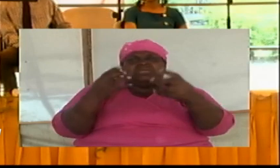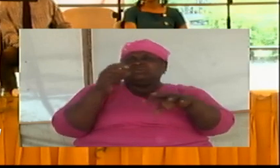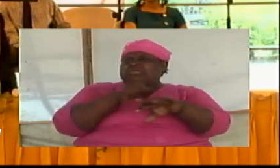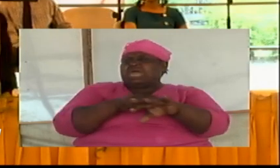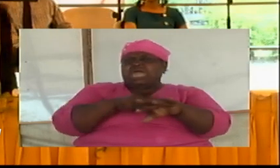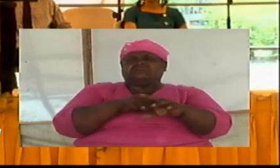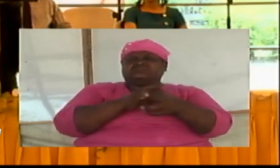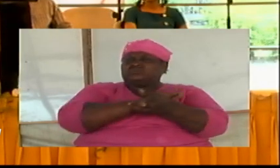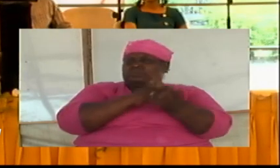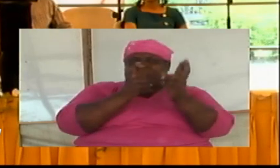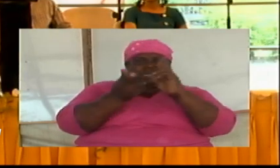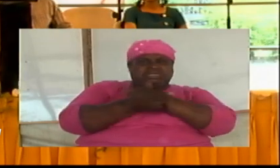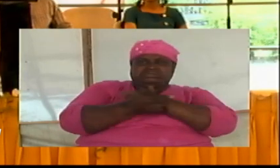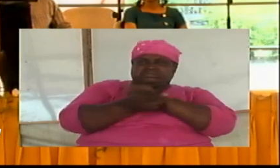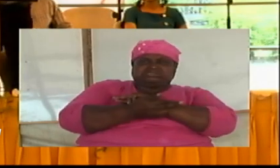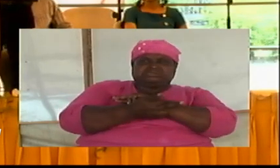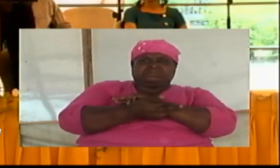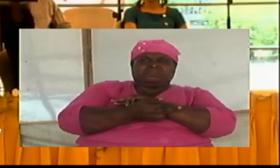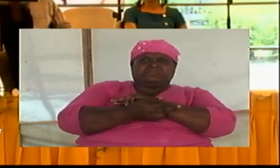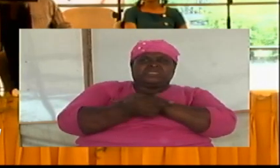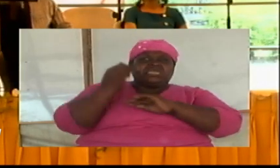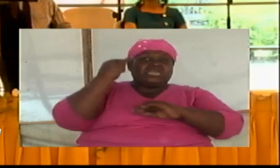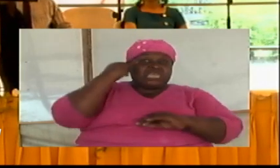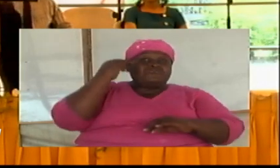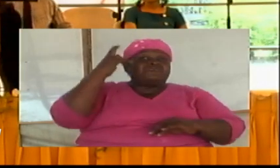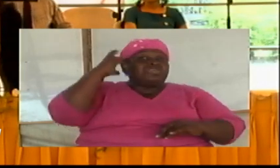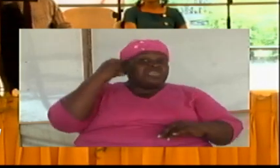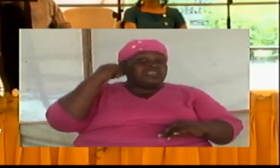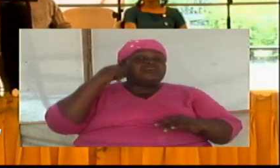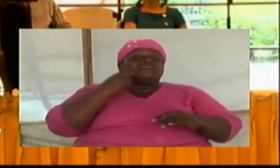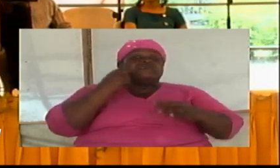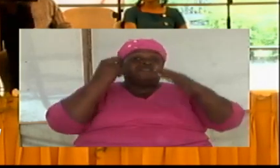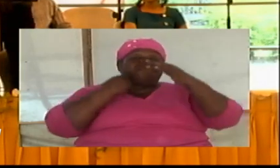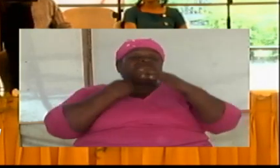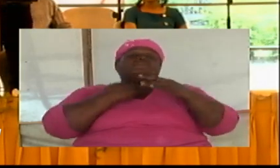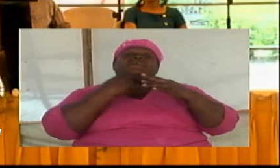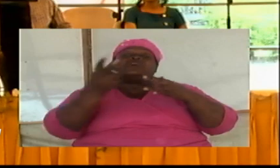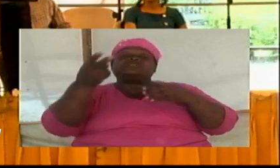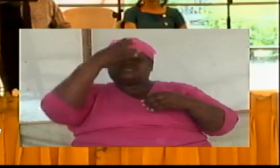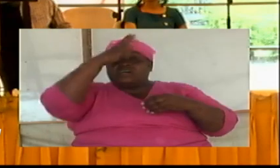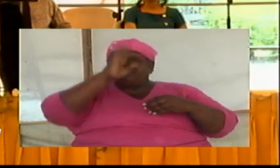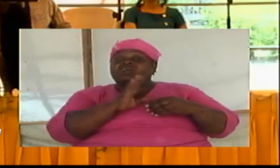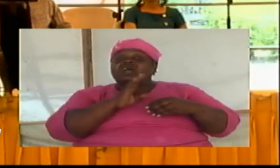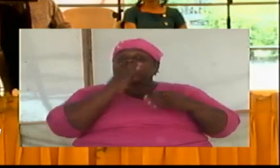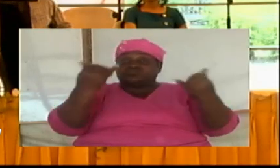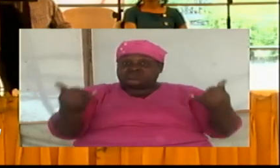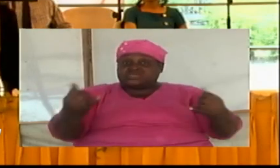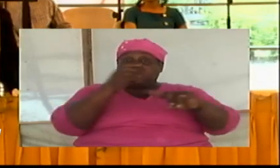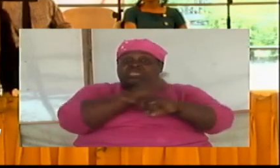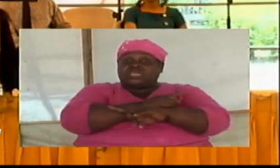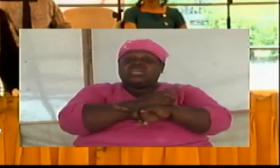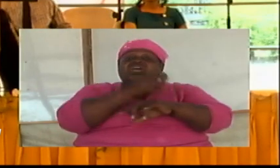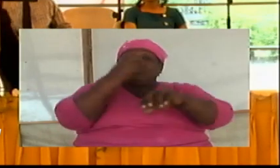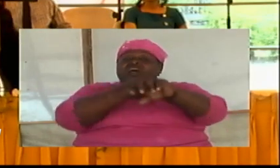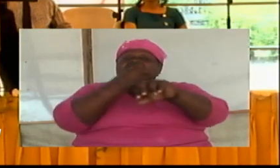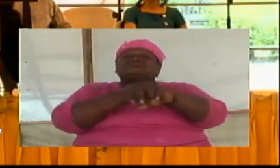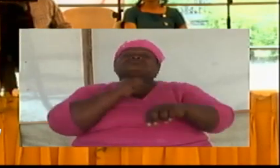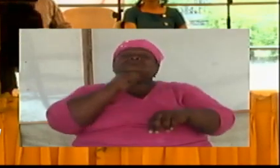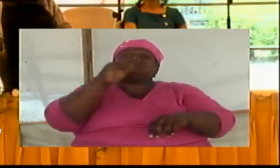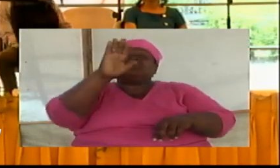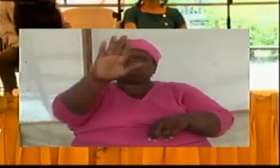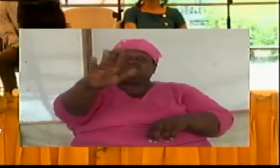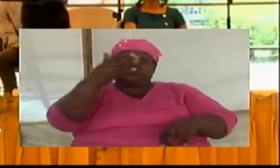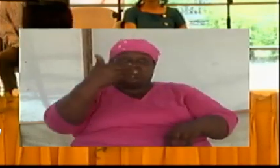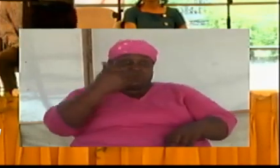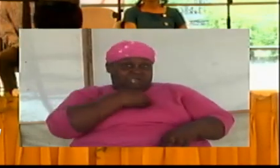Hallelujah. If you hear his voice today, harden not your heart. Praise the Lord Jesus. You